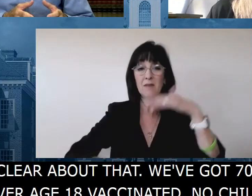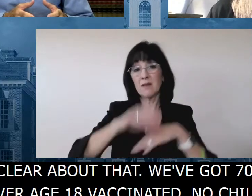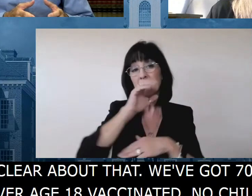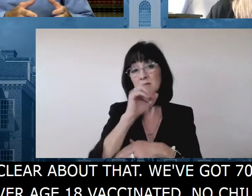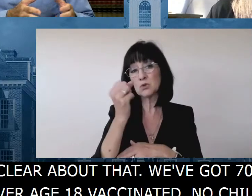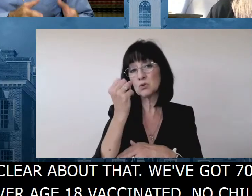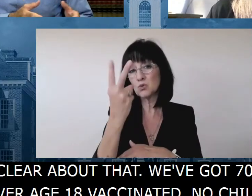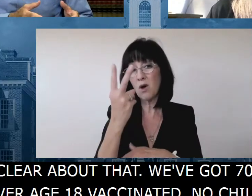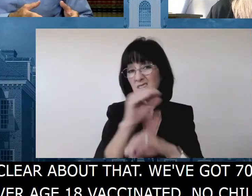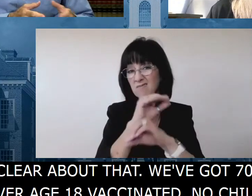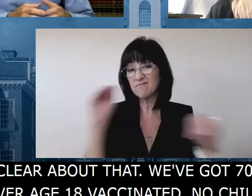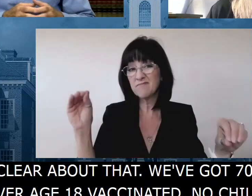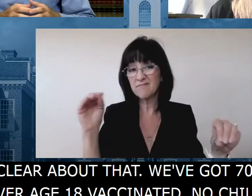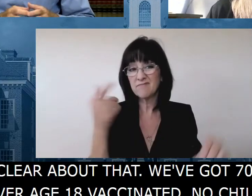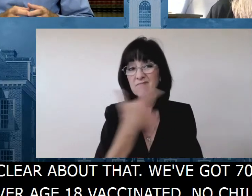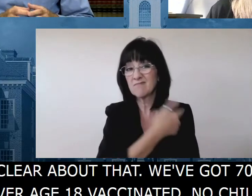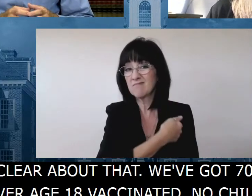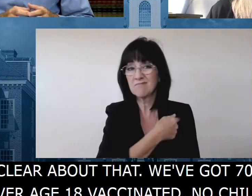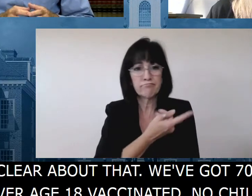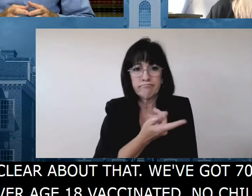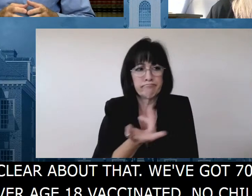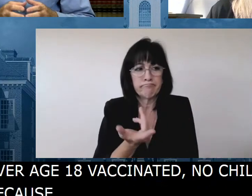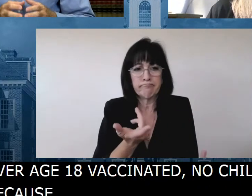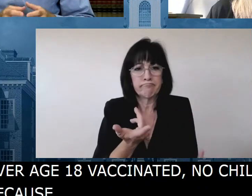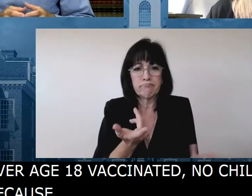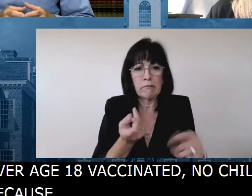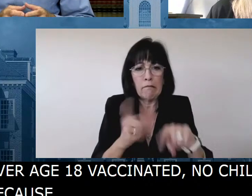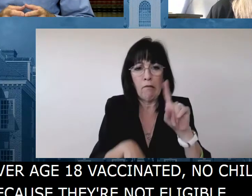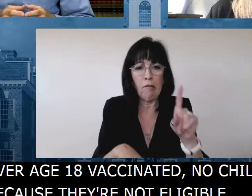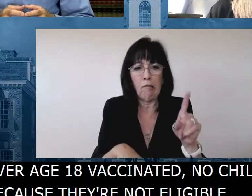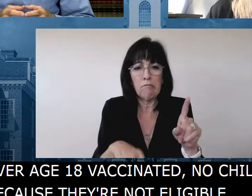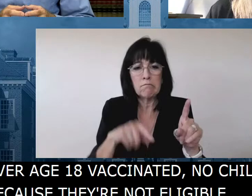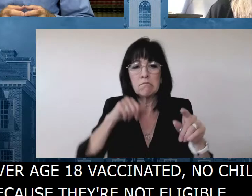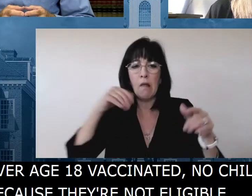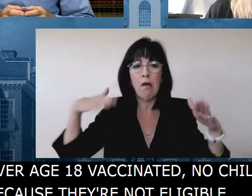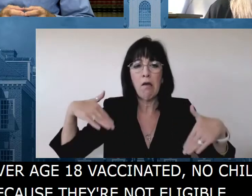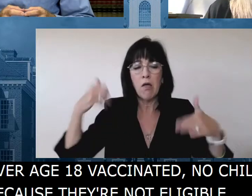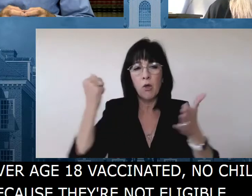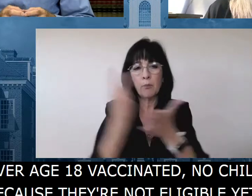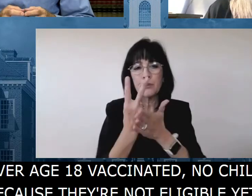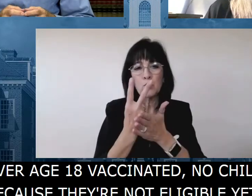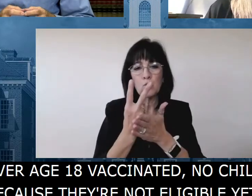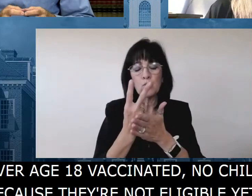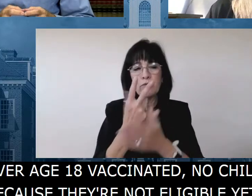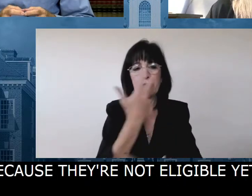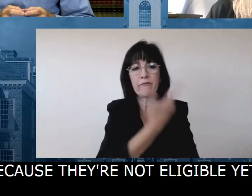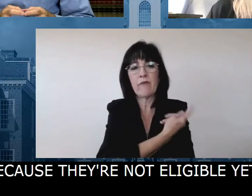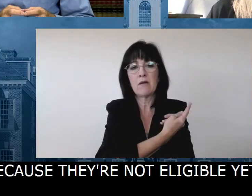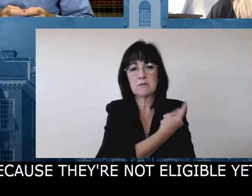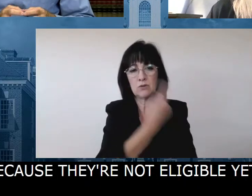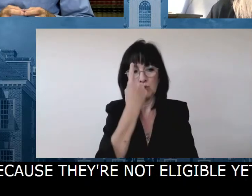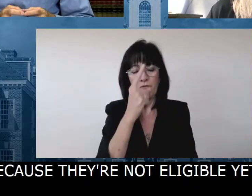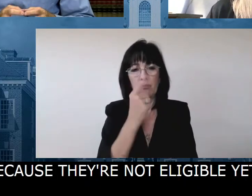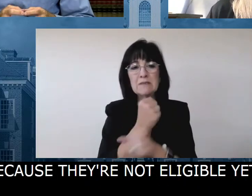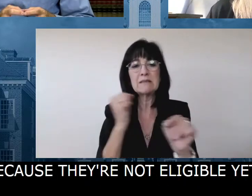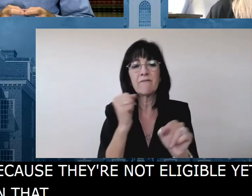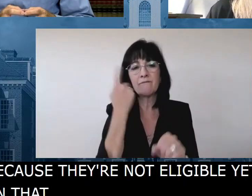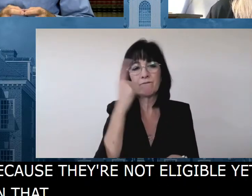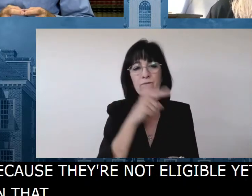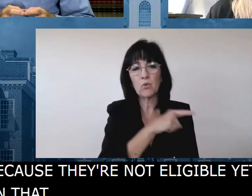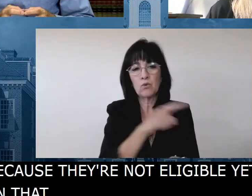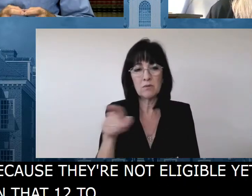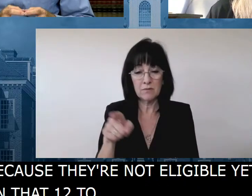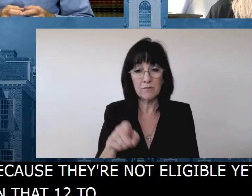are vaccinated because they're not eligible yet. We're doing pretty well in that 12 to 17 age